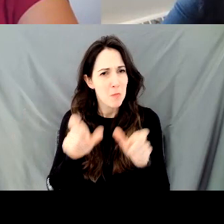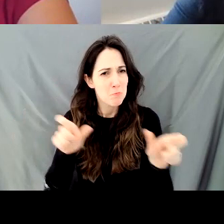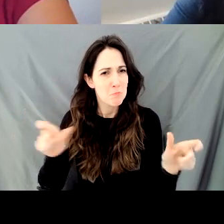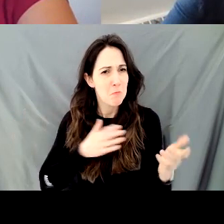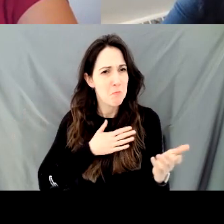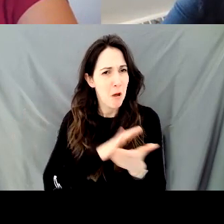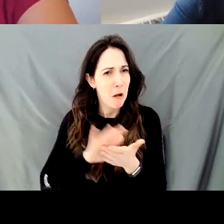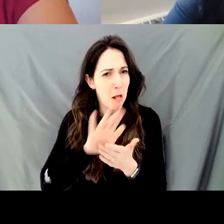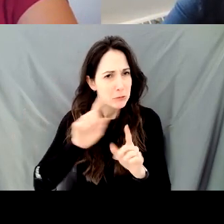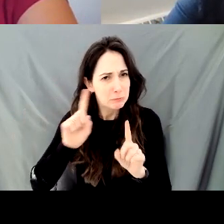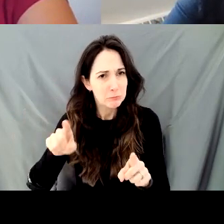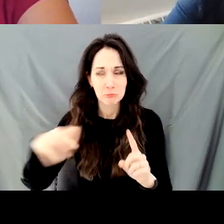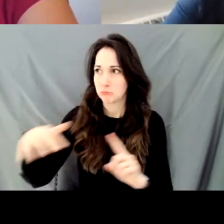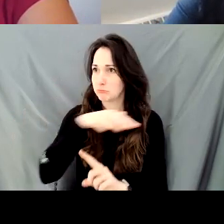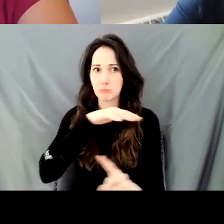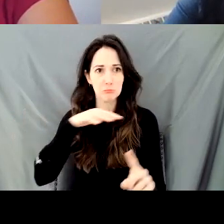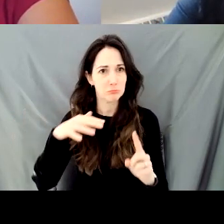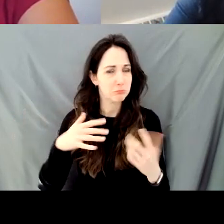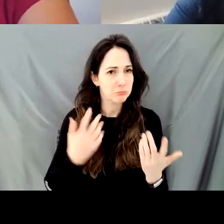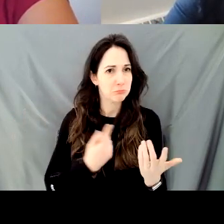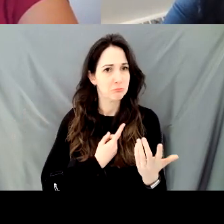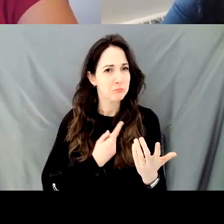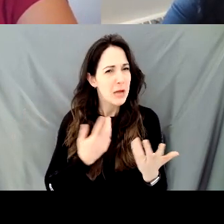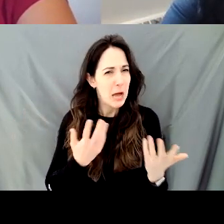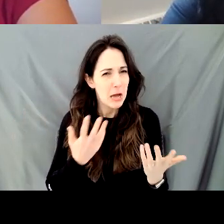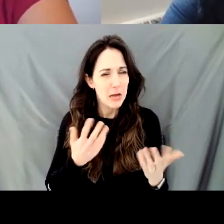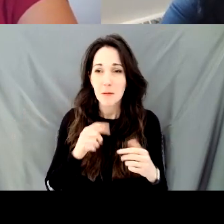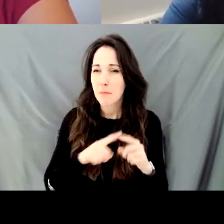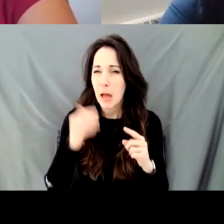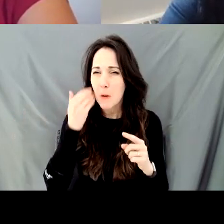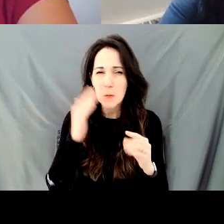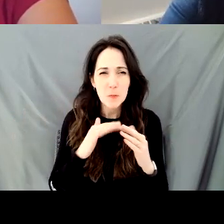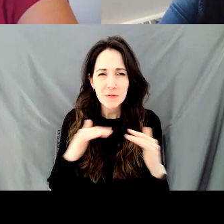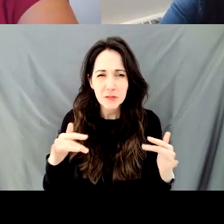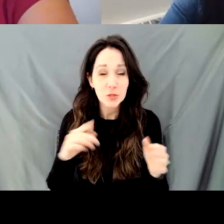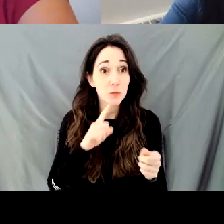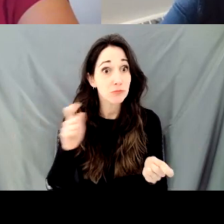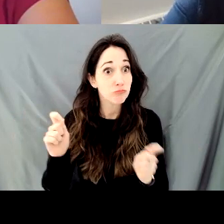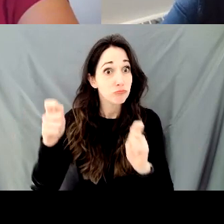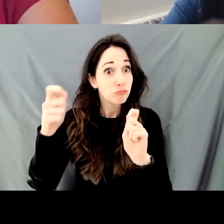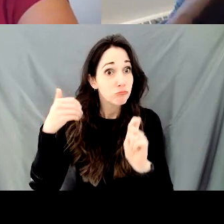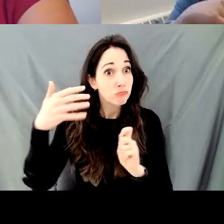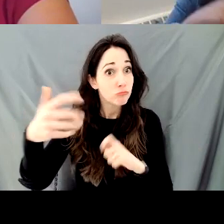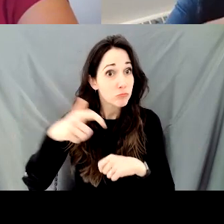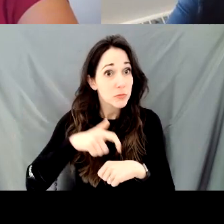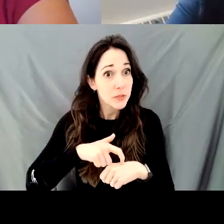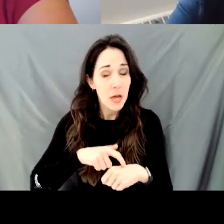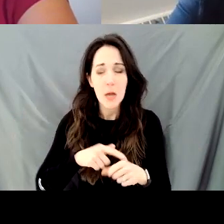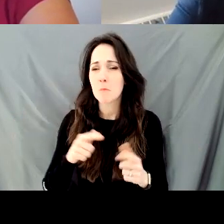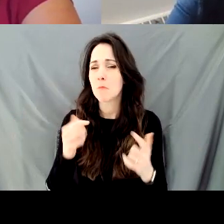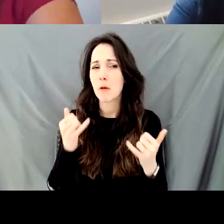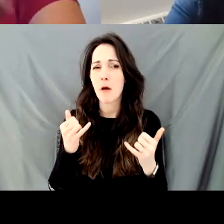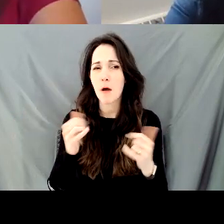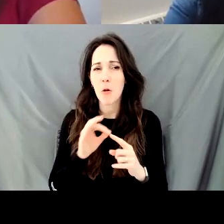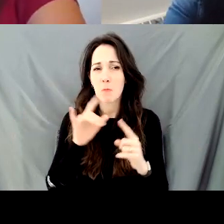I'm not sure that I knew a definition, so I don't know if it's changed over time. I think right now, especially being in this